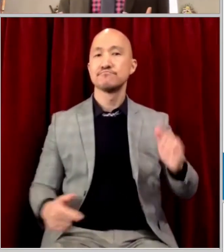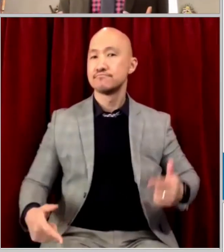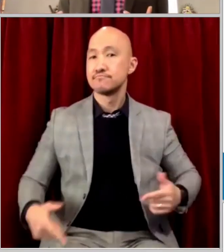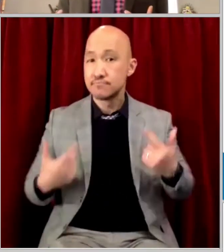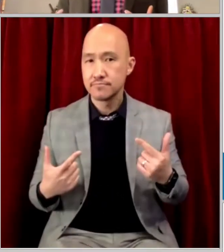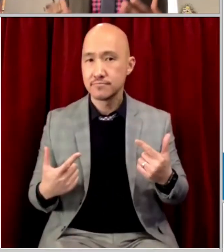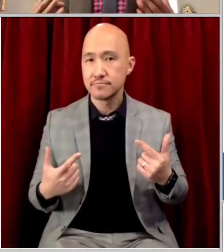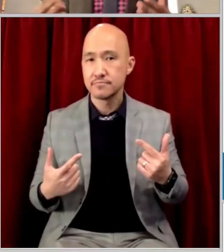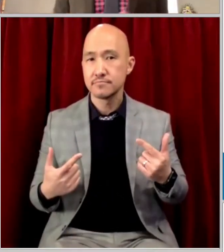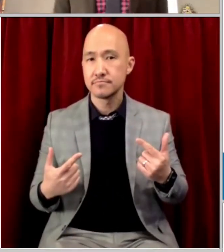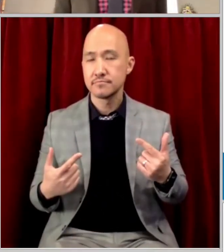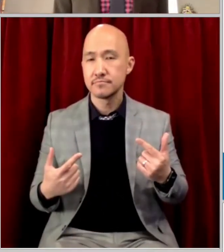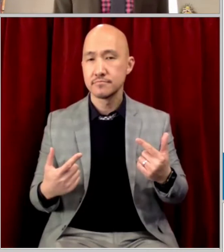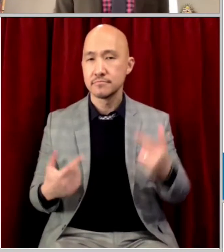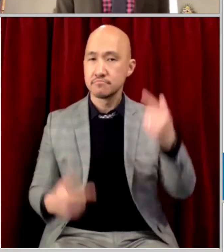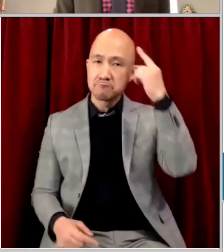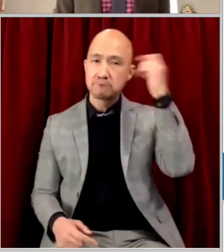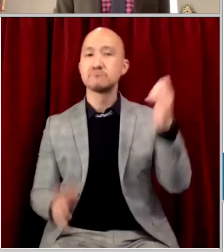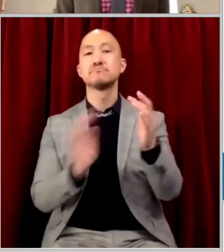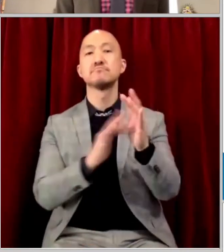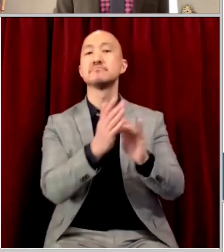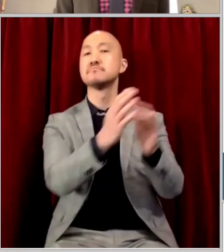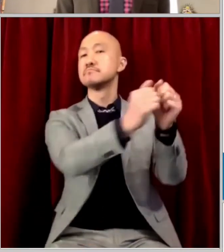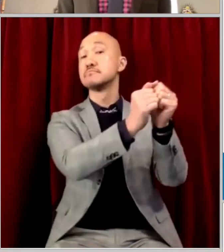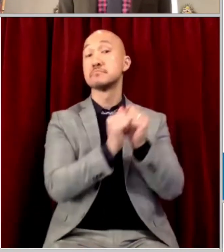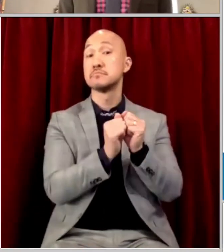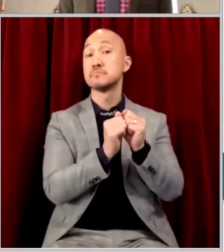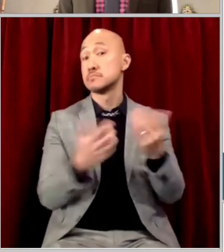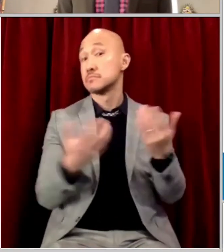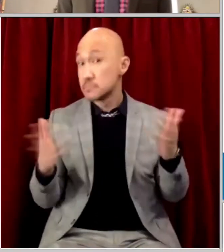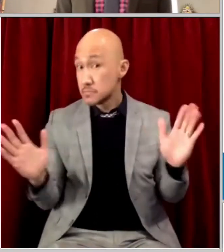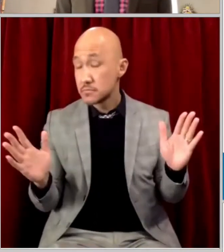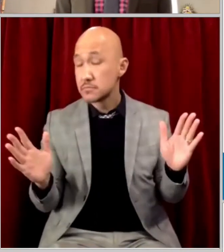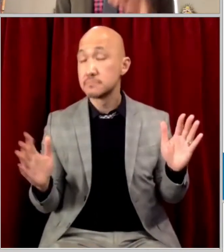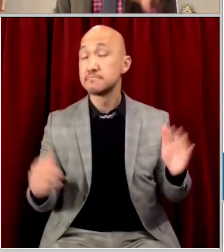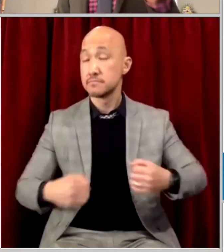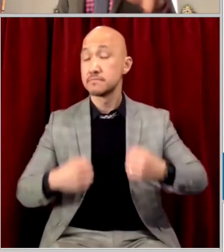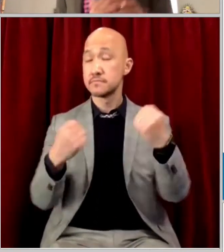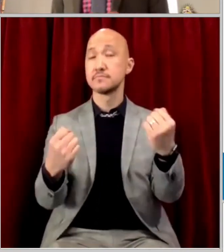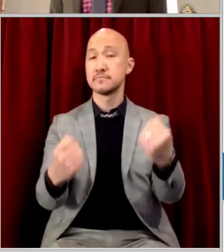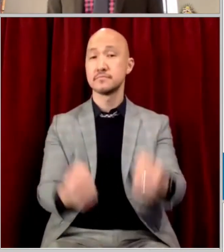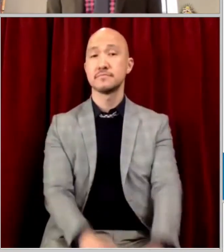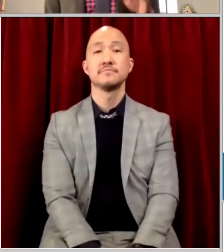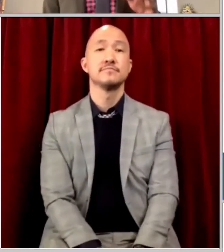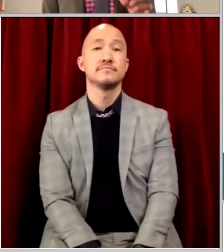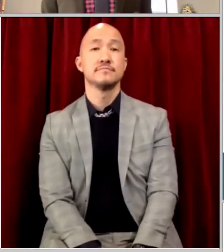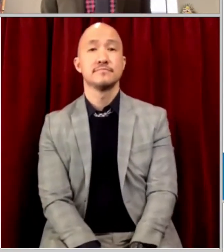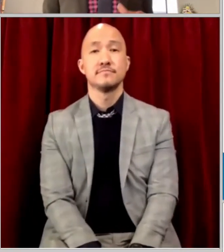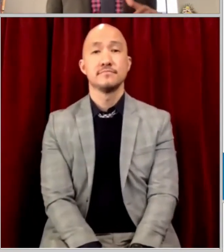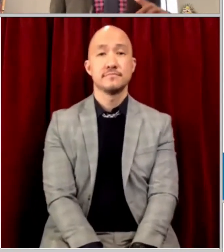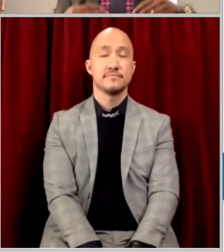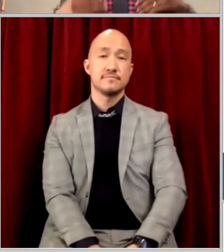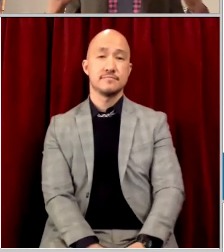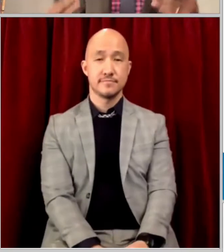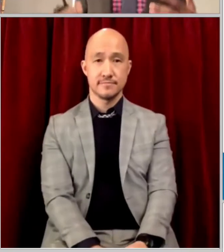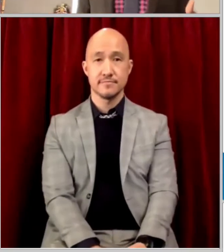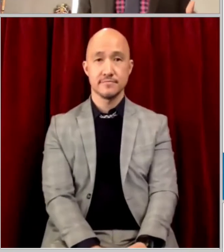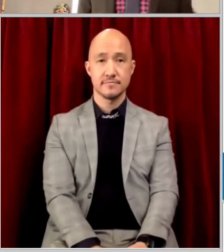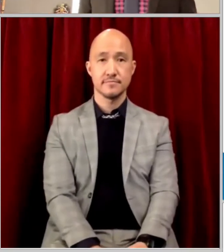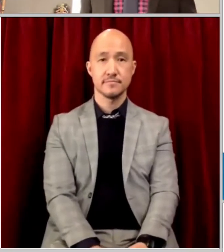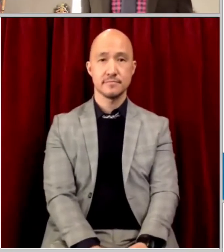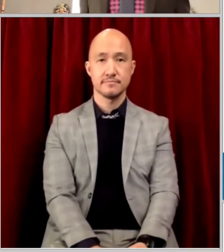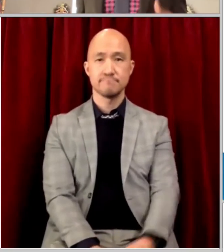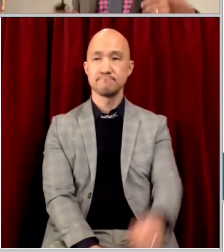life. That's powerful, right? That's very powerful. And so we need to remember that we are called to